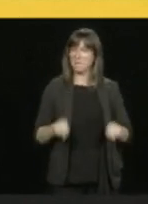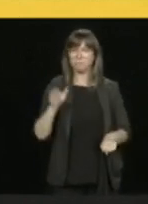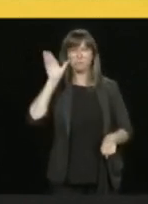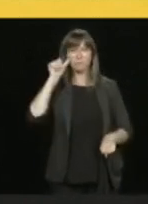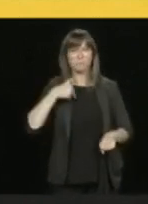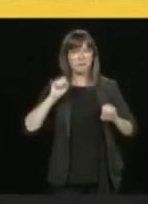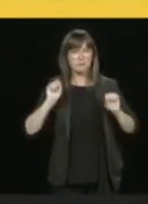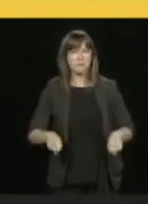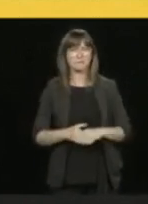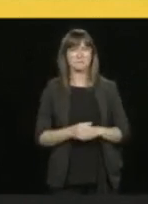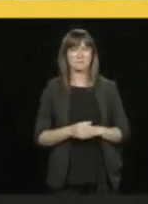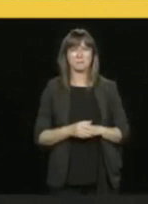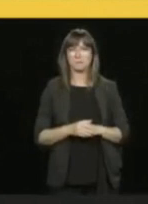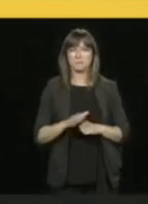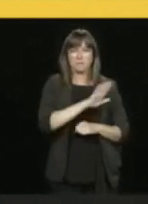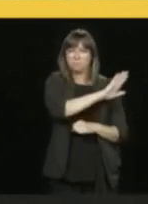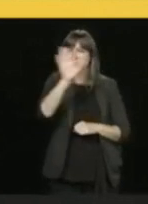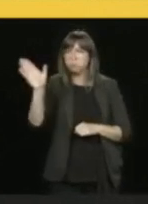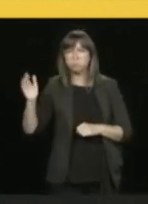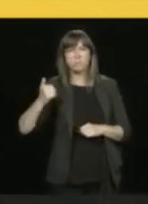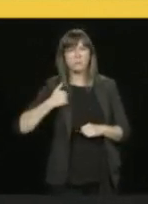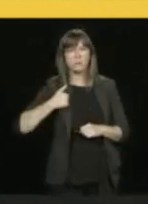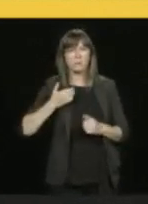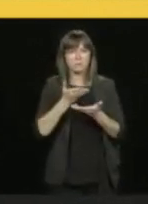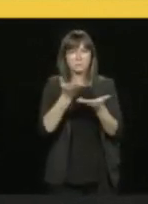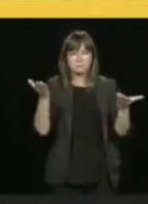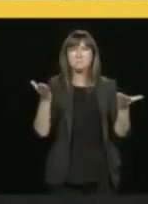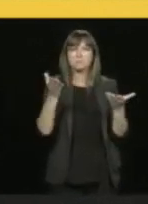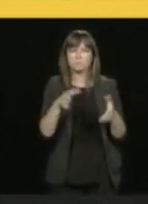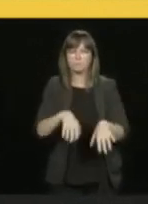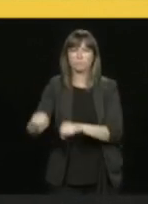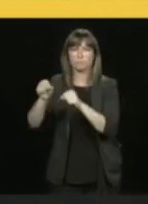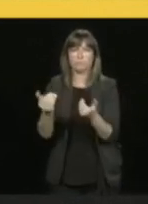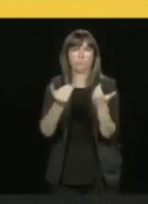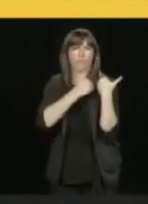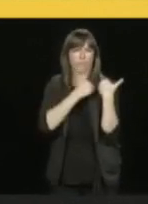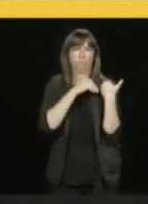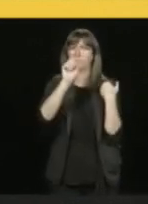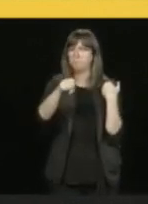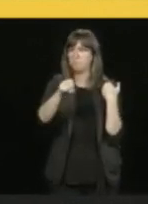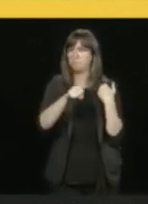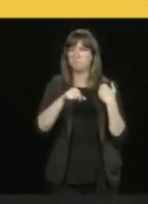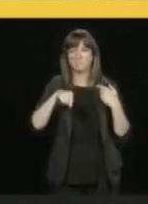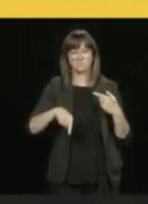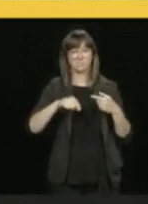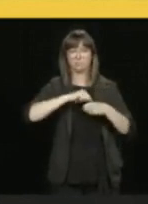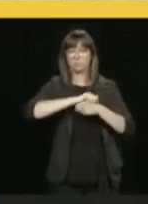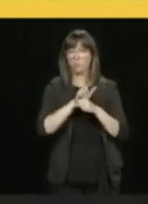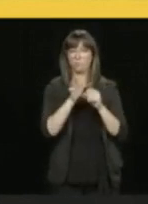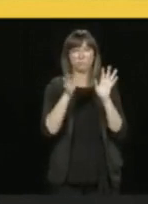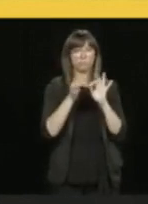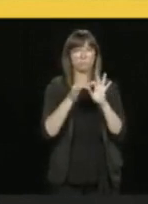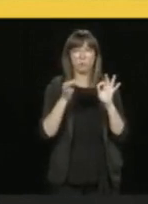every corner of this country, every single one of us are doing our part. The story of this pandemic is the story of people